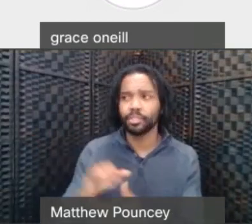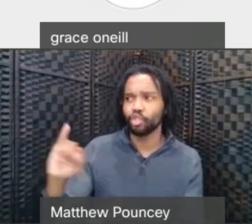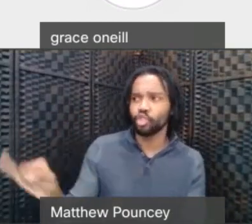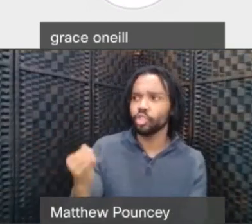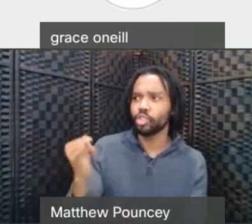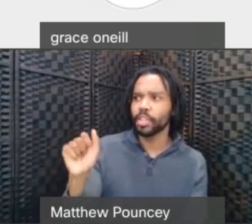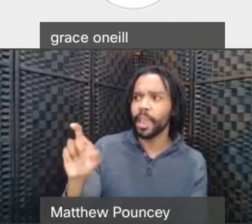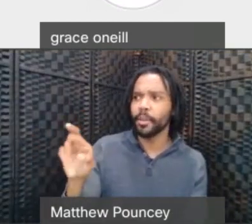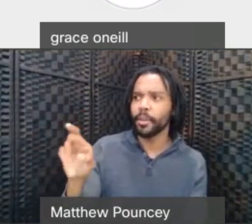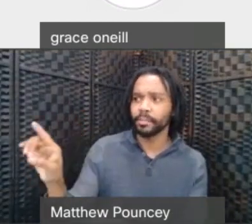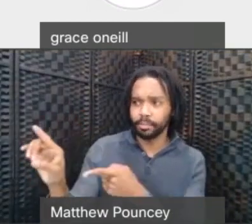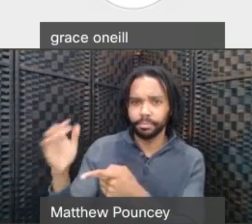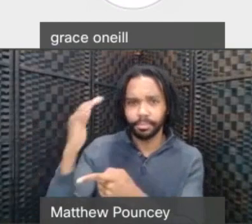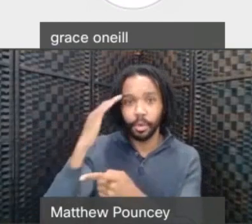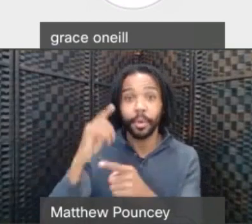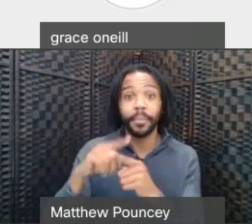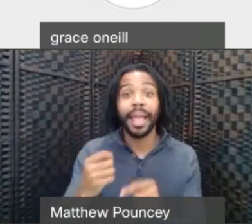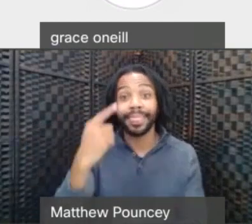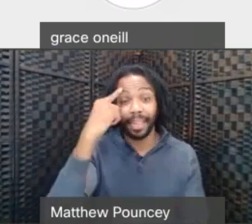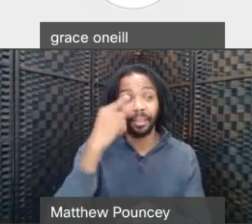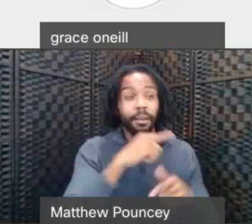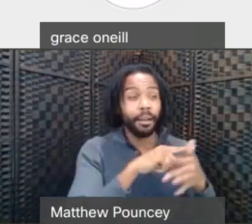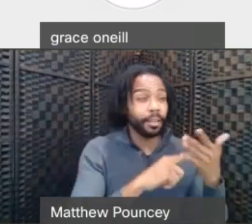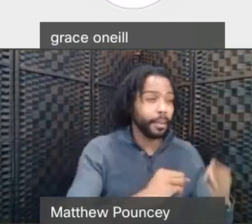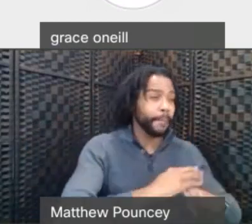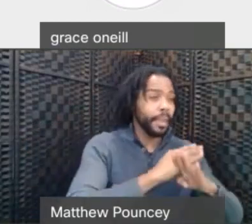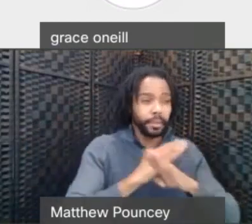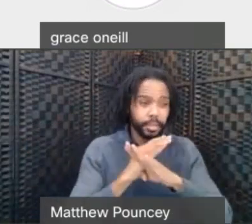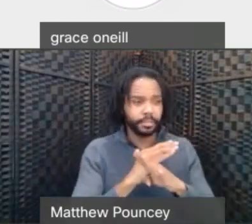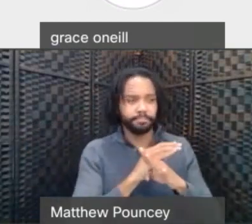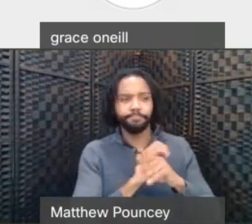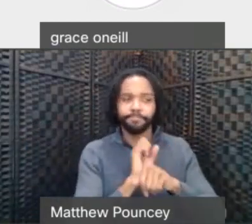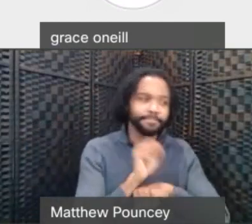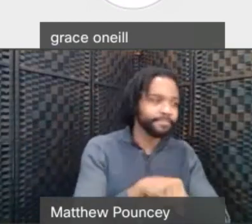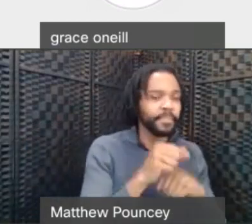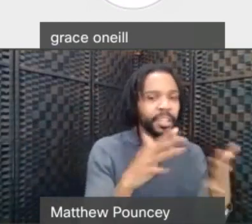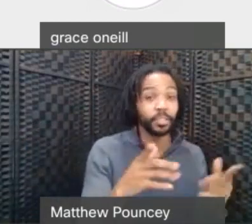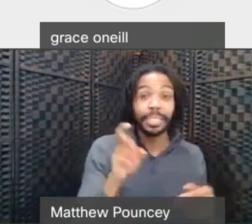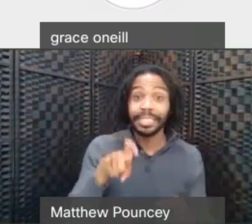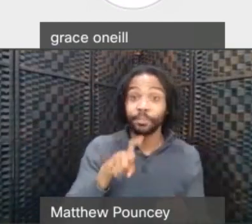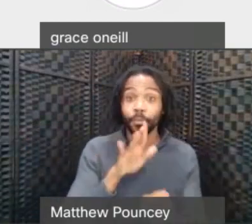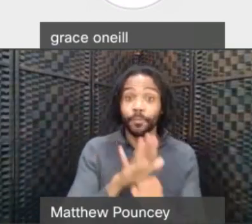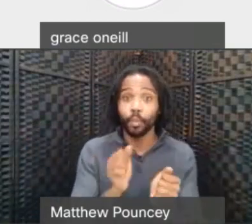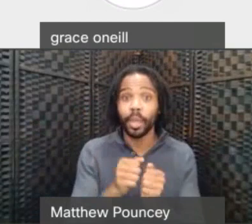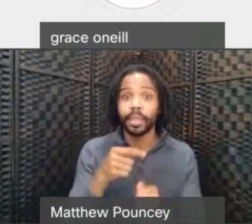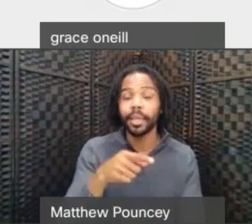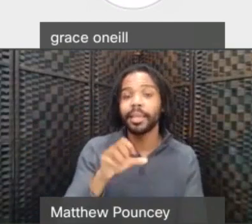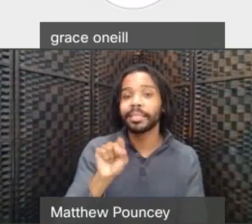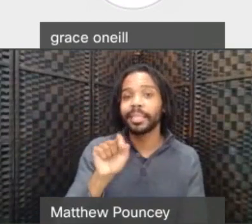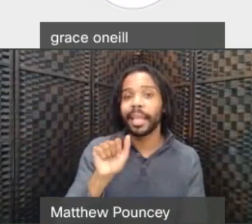this, I believe we've gotten over all the other hurdles. We do need to confirm with Station MD that they've gotten or